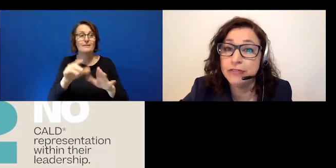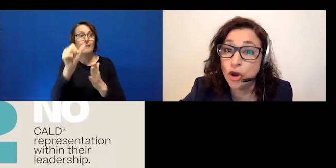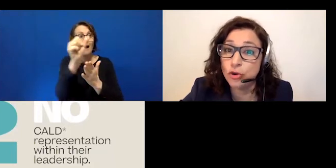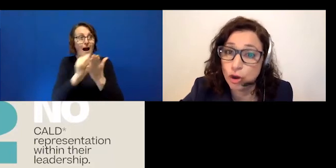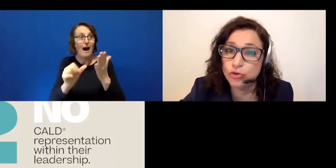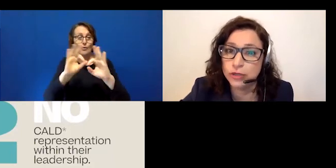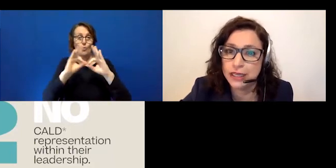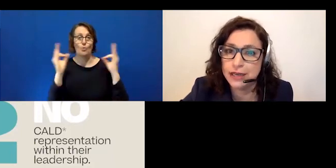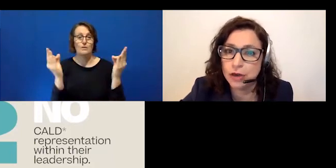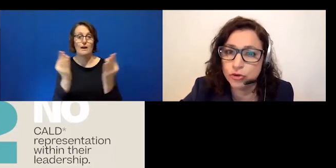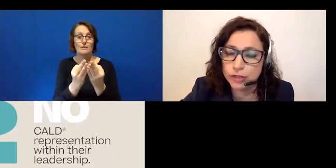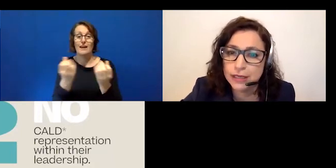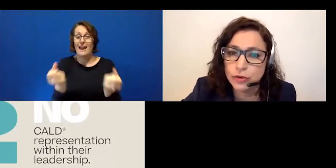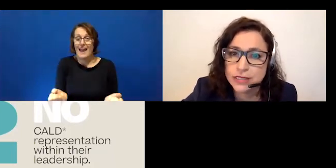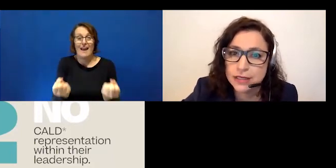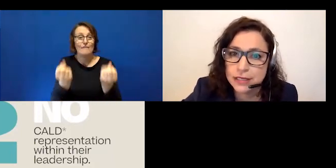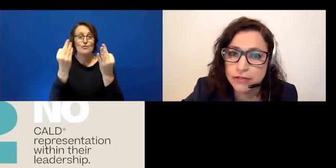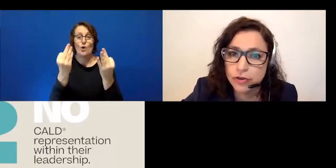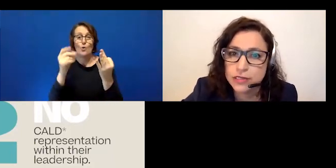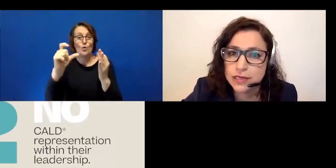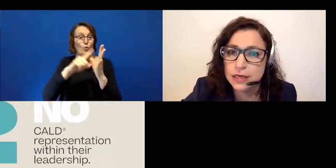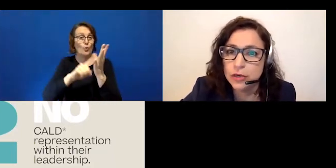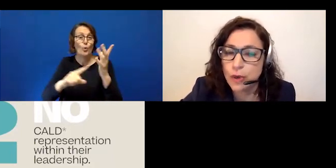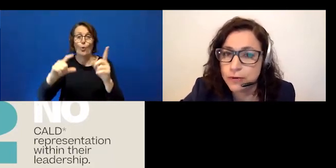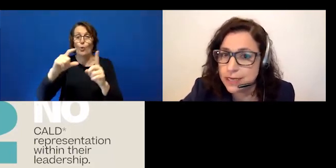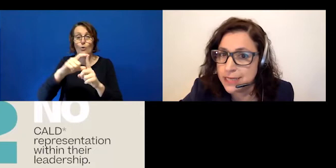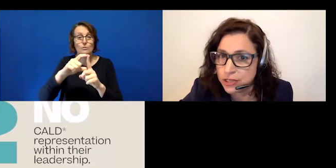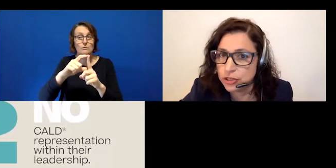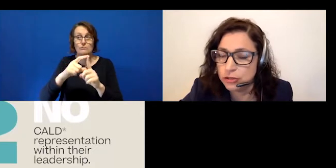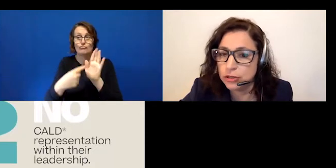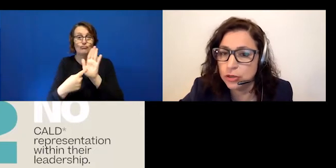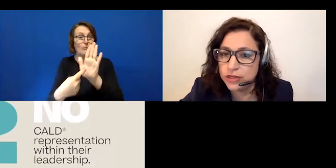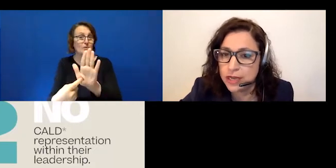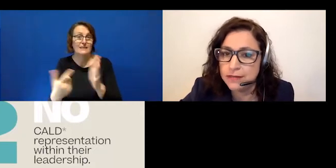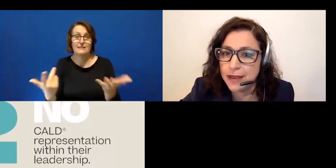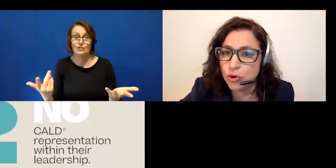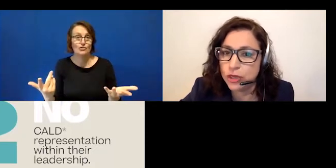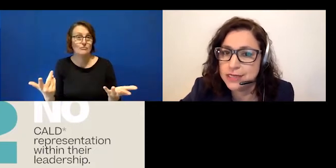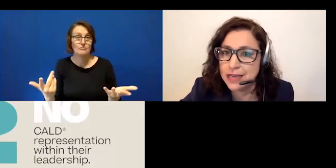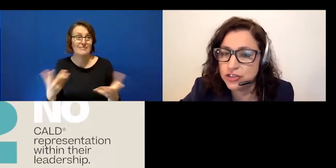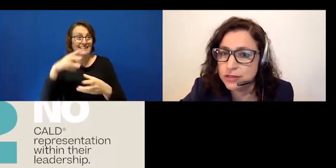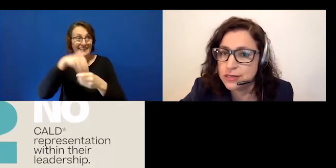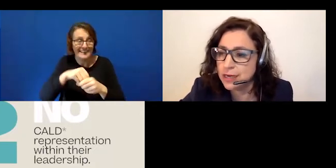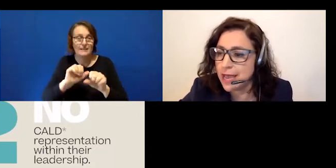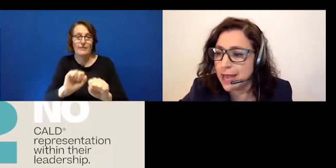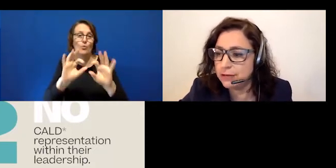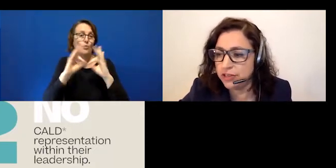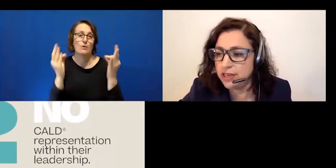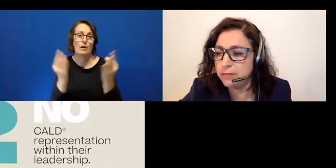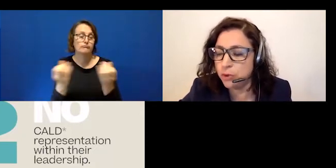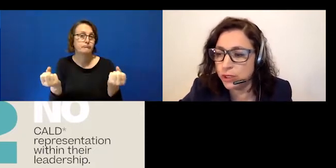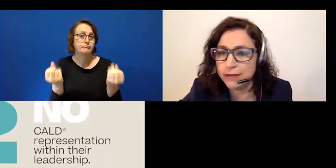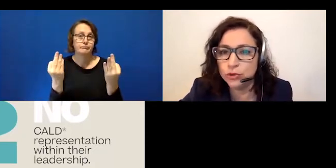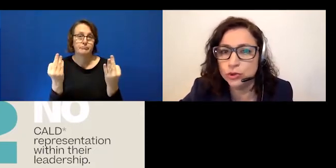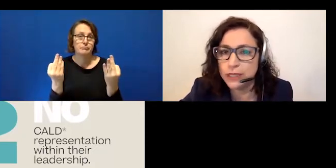have no culturally and linguistically diverse representation within their organisations at